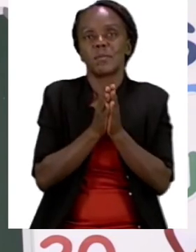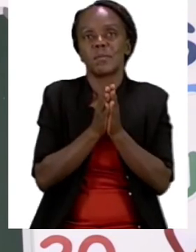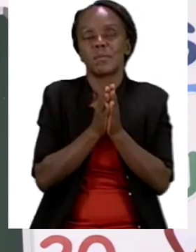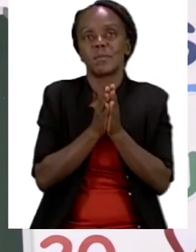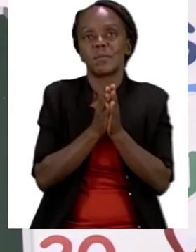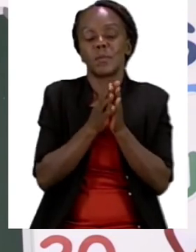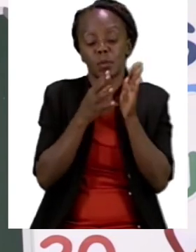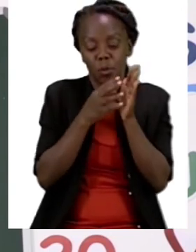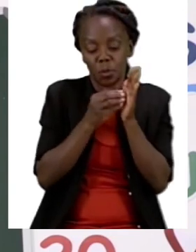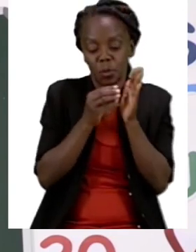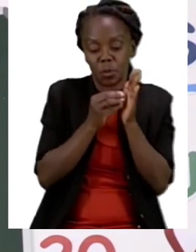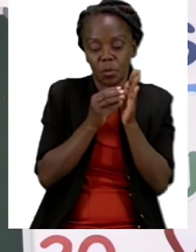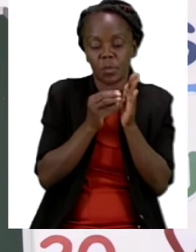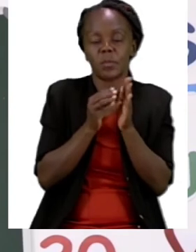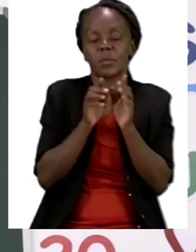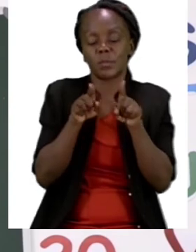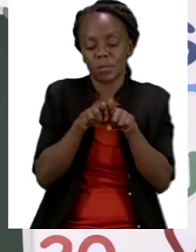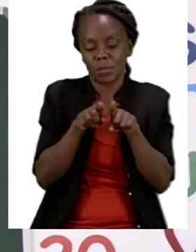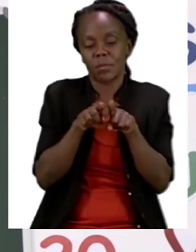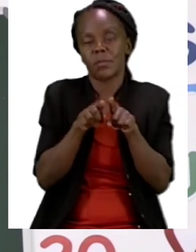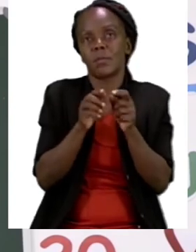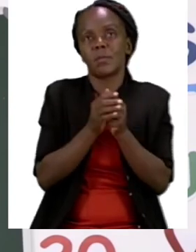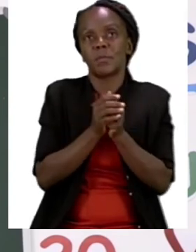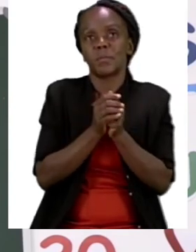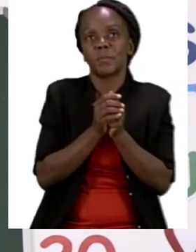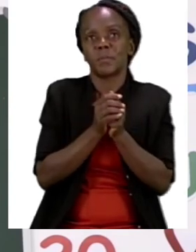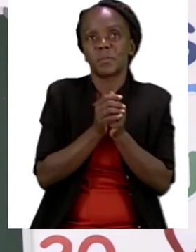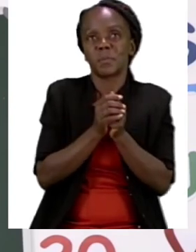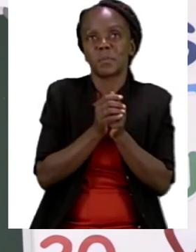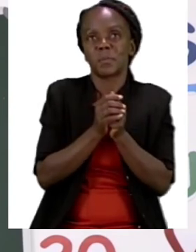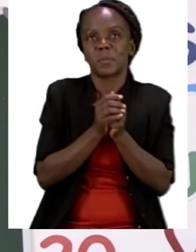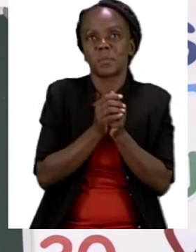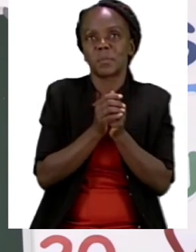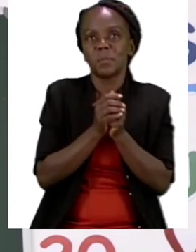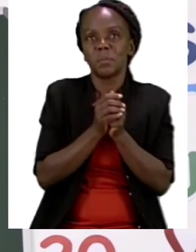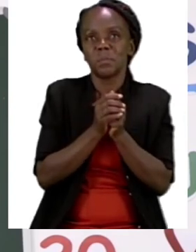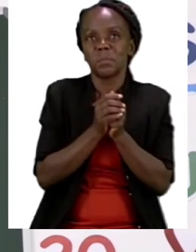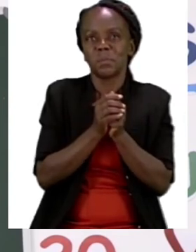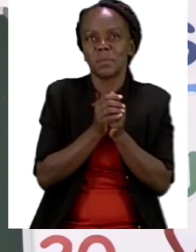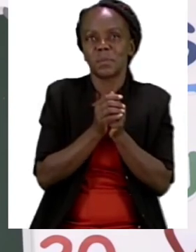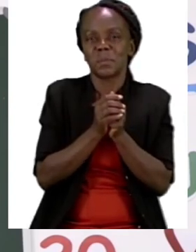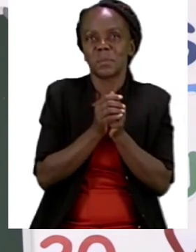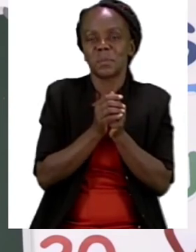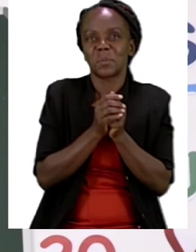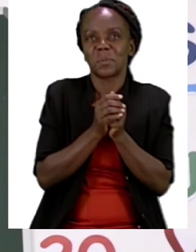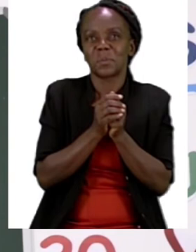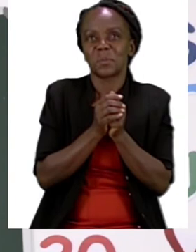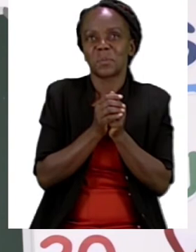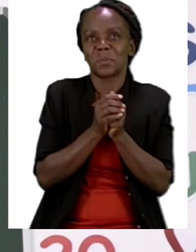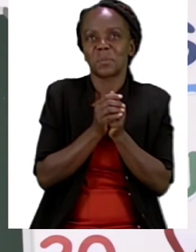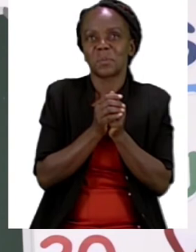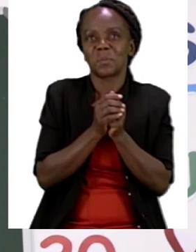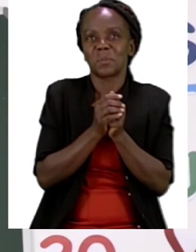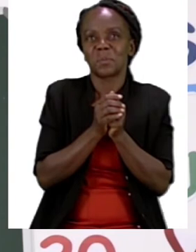And there we go. We have the other side of the boy's face. Then we are going to